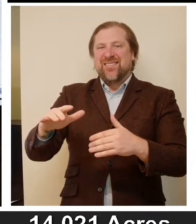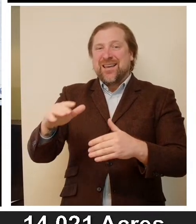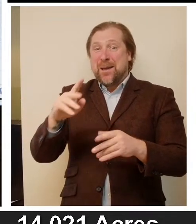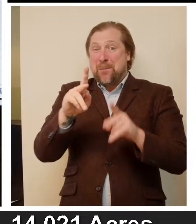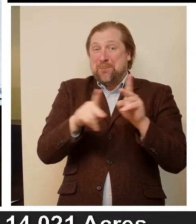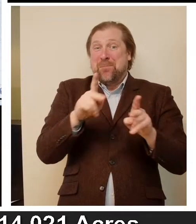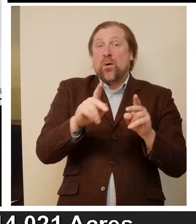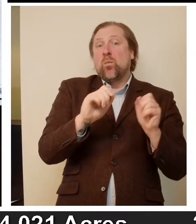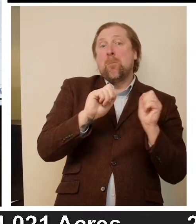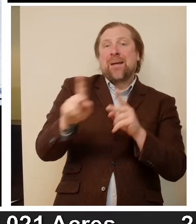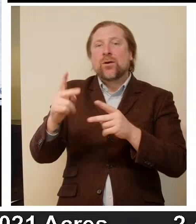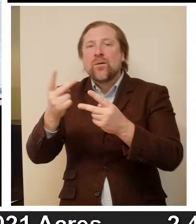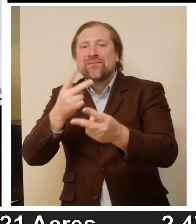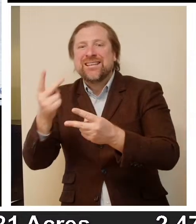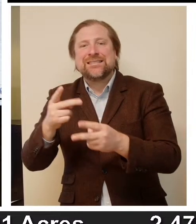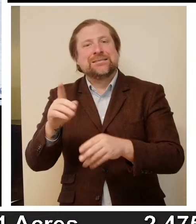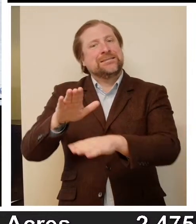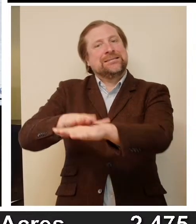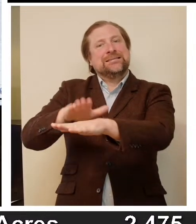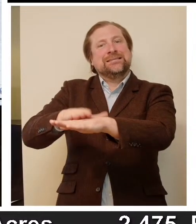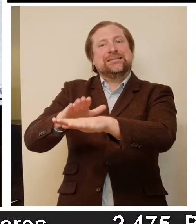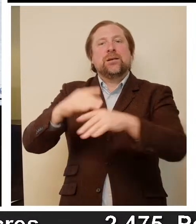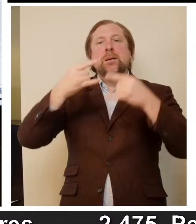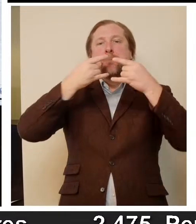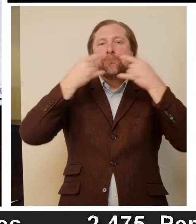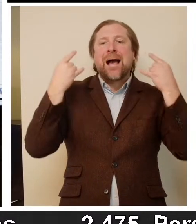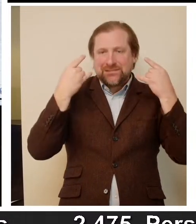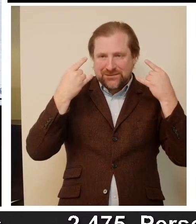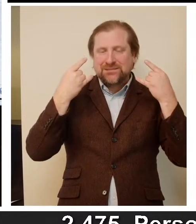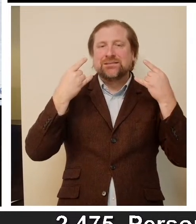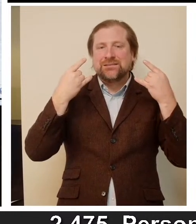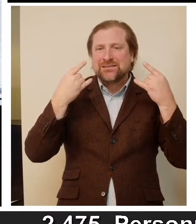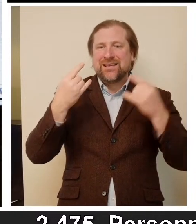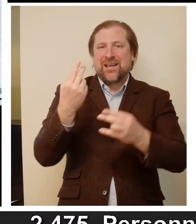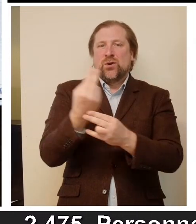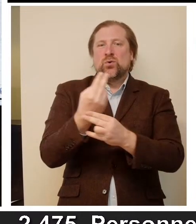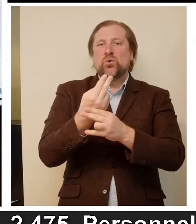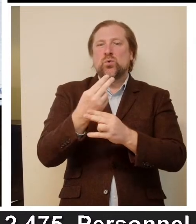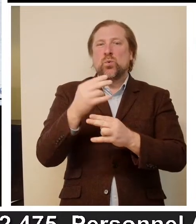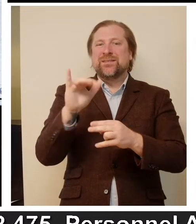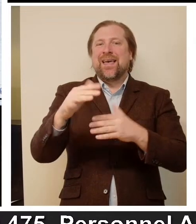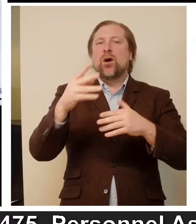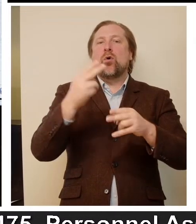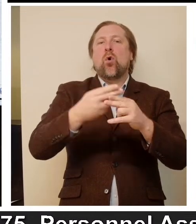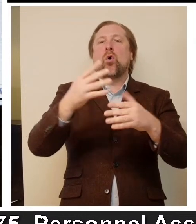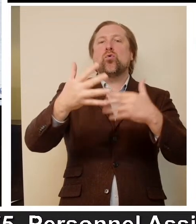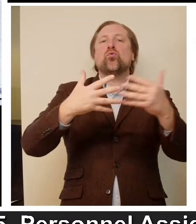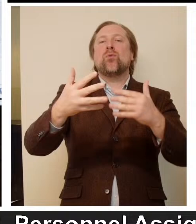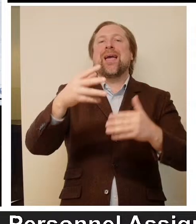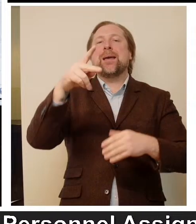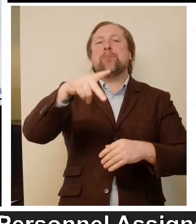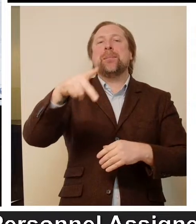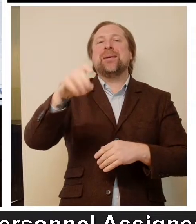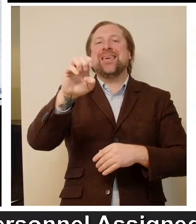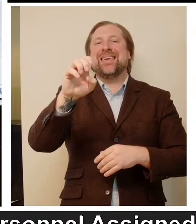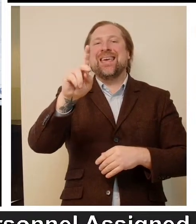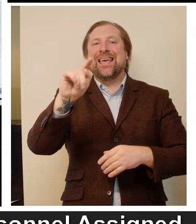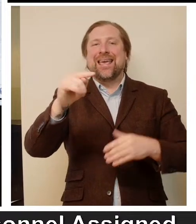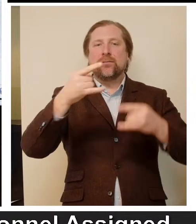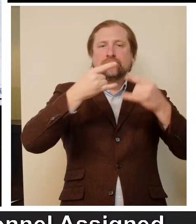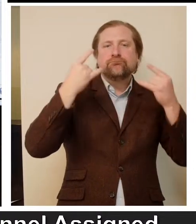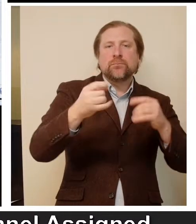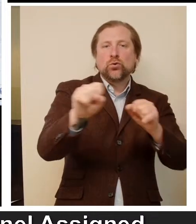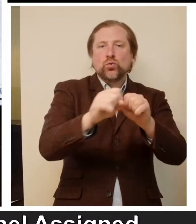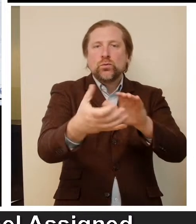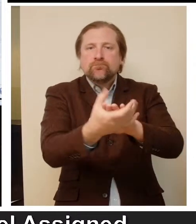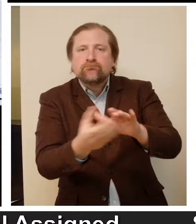back into that zone are being advised to wear respiratory protection and utilize the great kits of PPE that the LA County Public Health